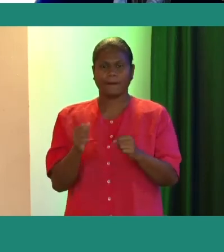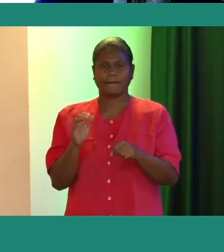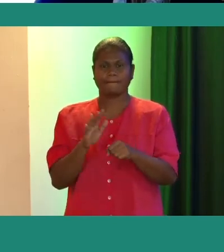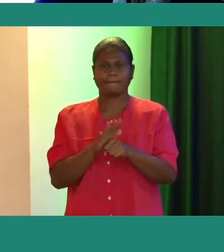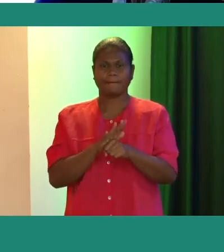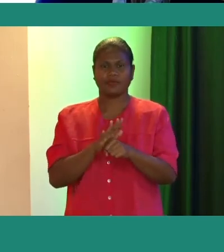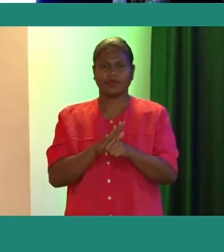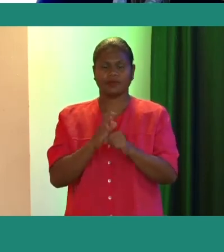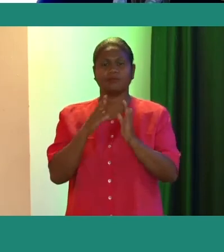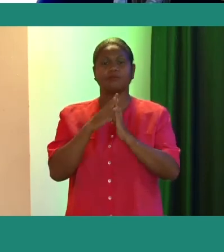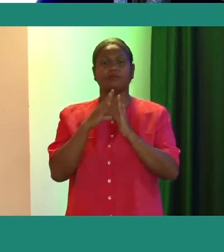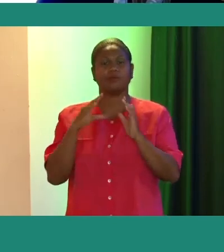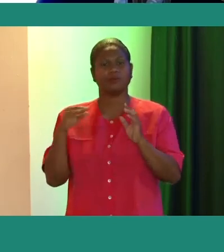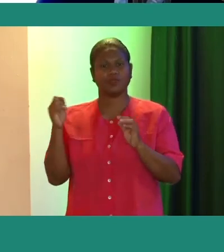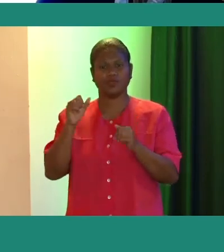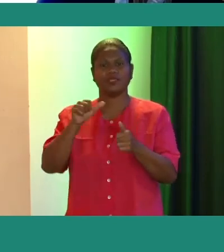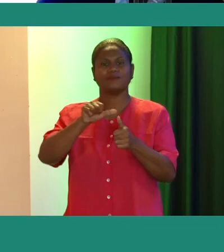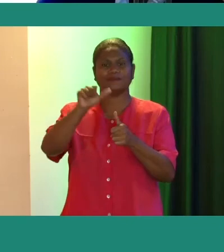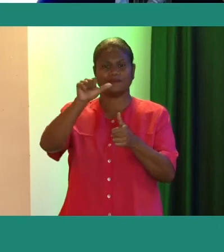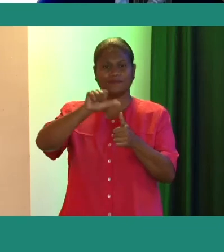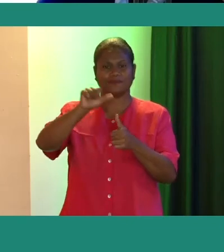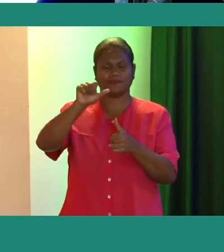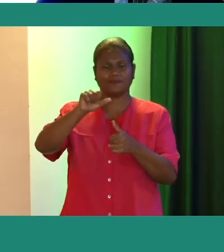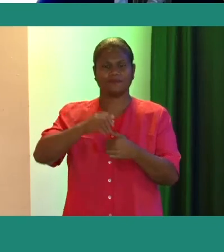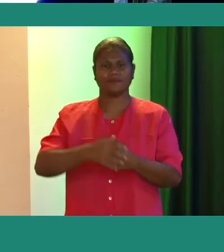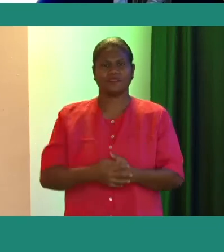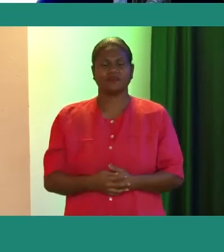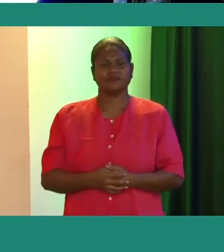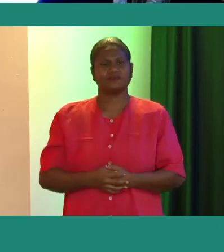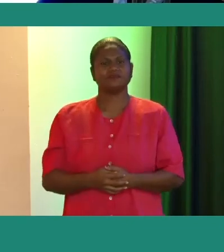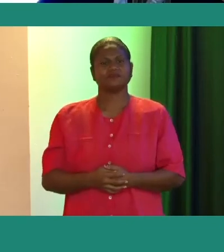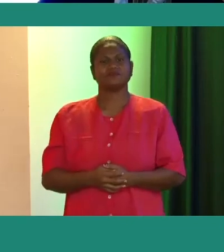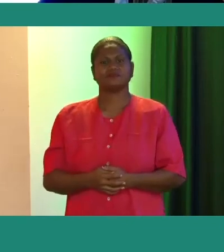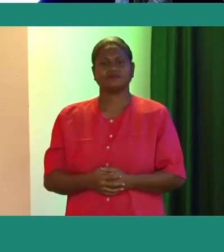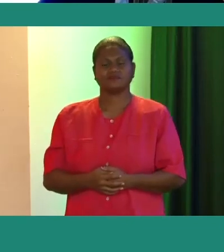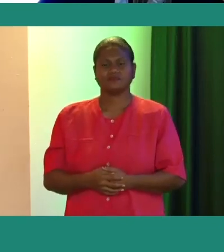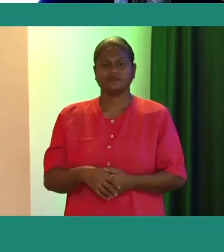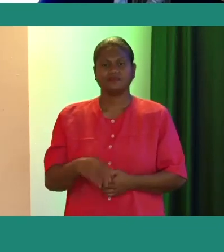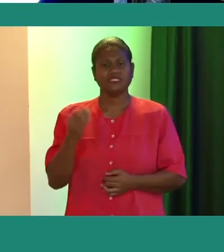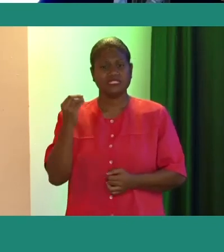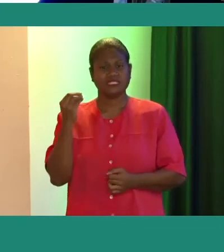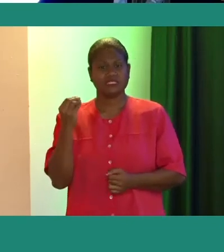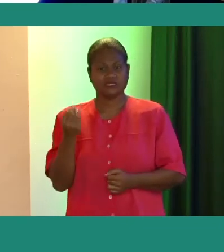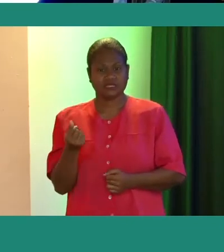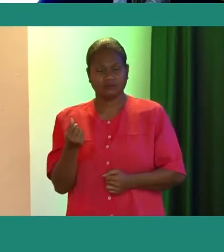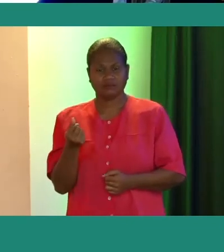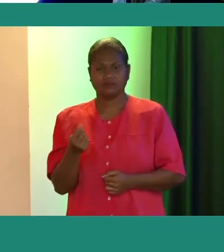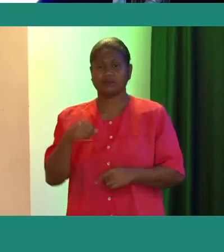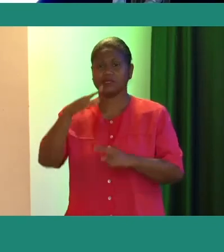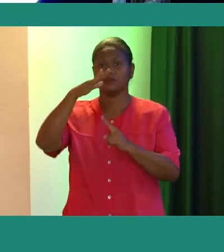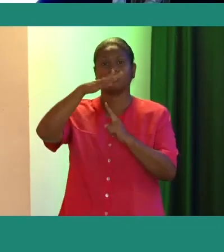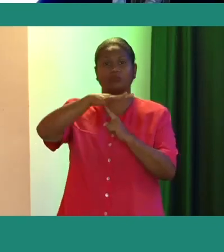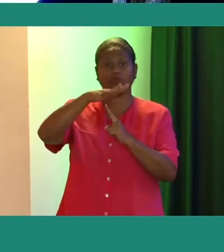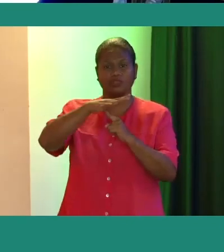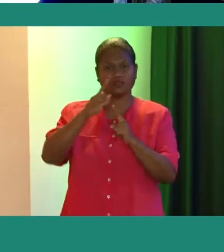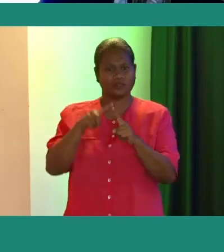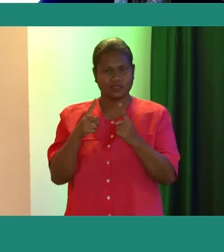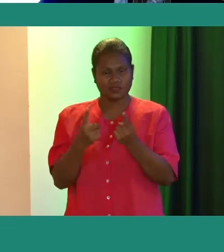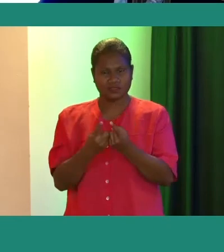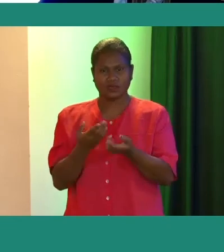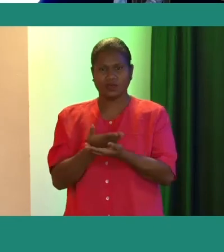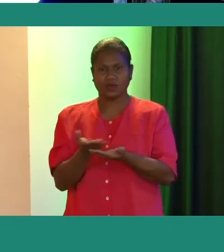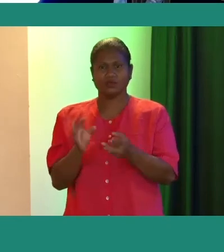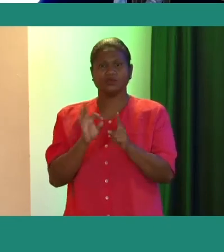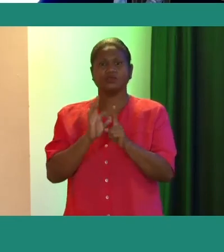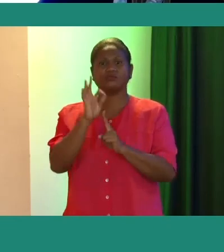And before you connected, I was talking about, some of the key criteria to, making it successful. And